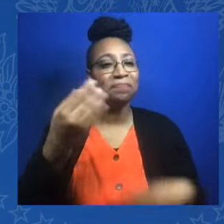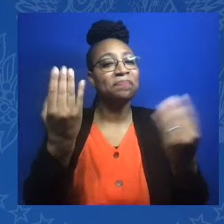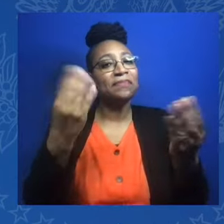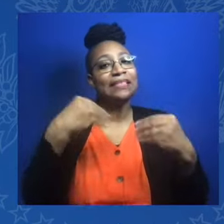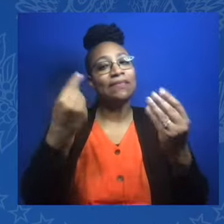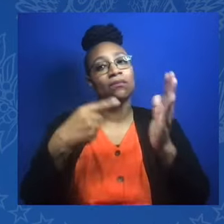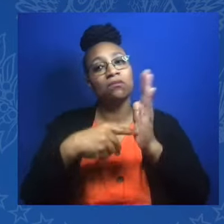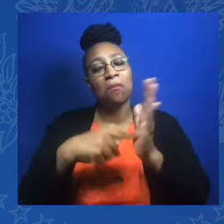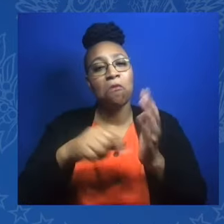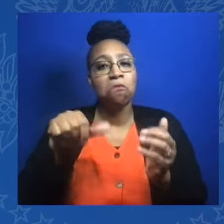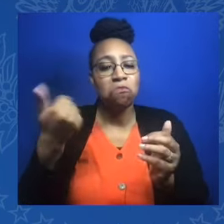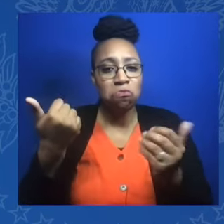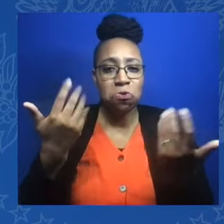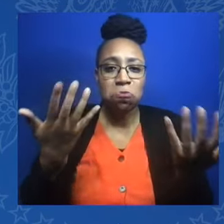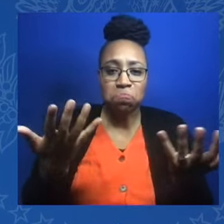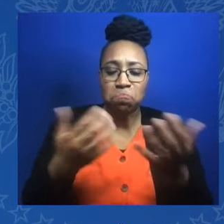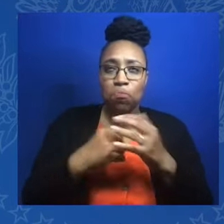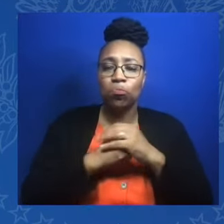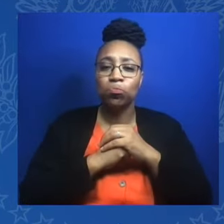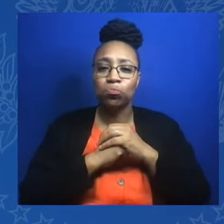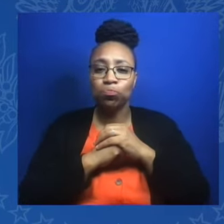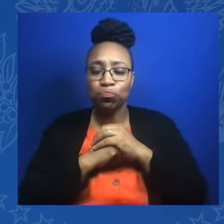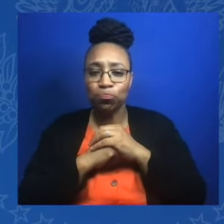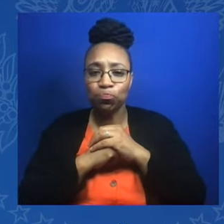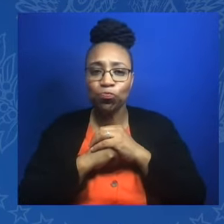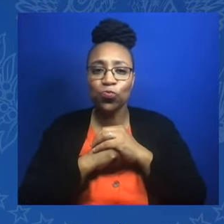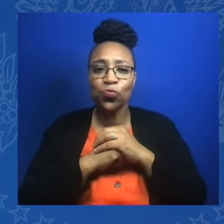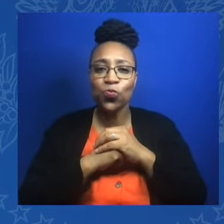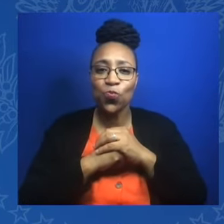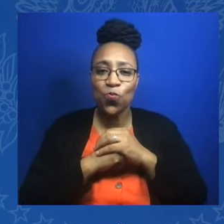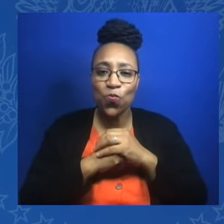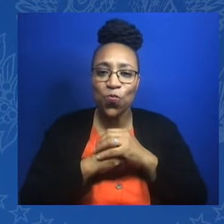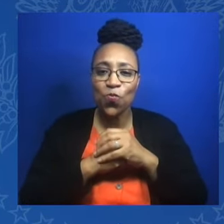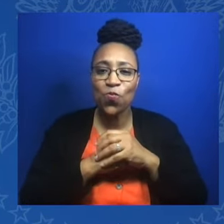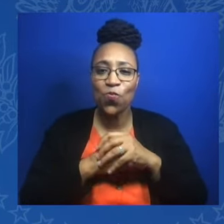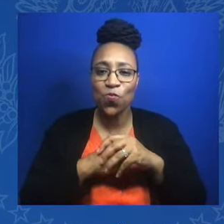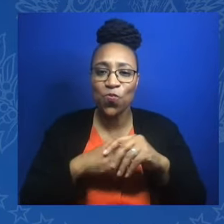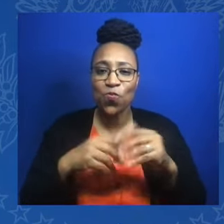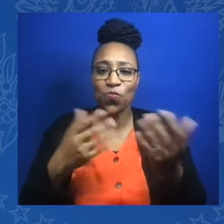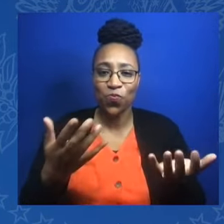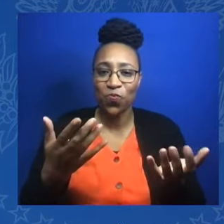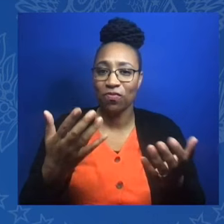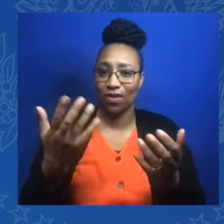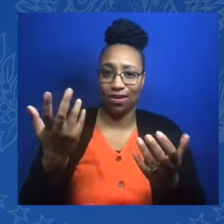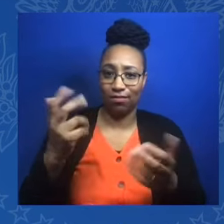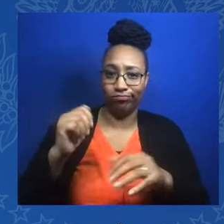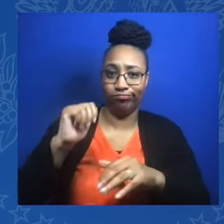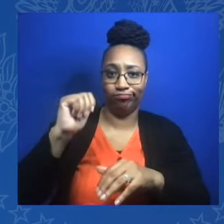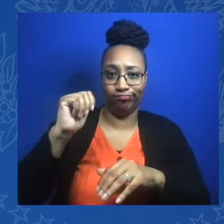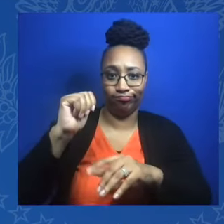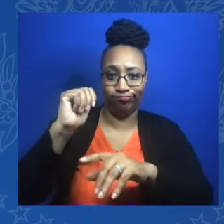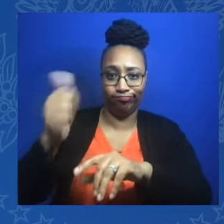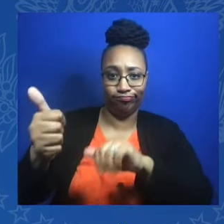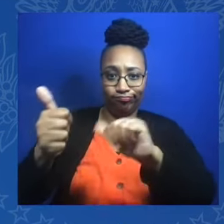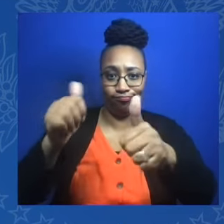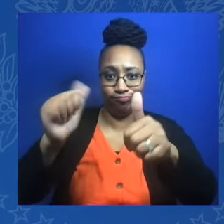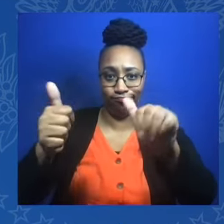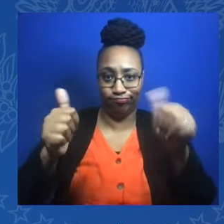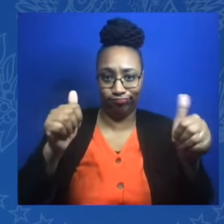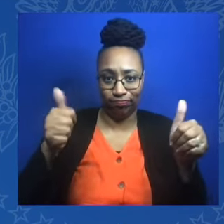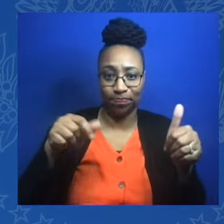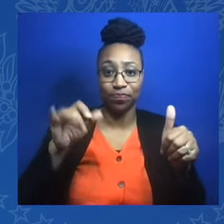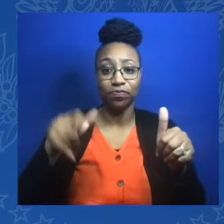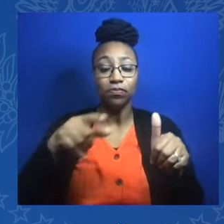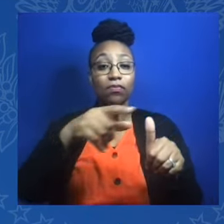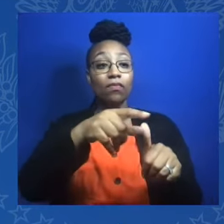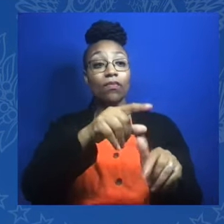I met with the IABW and pointed out we're going to build 5,500 electric charging stations. Guess who